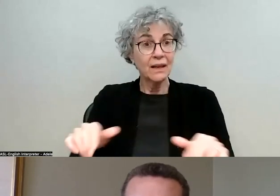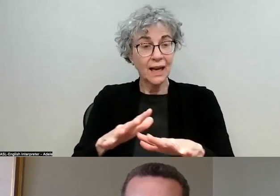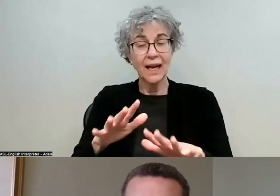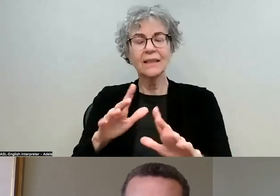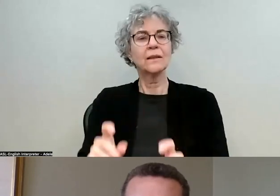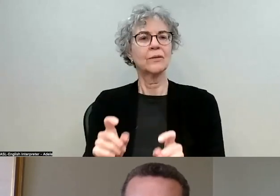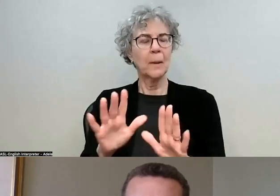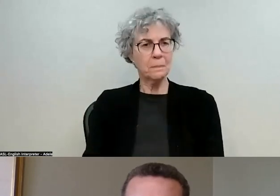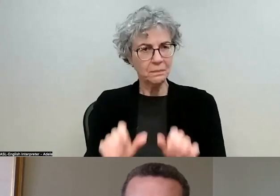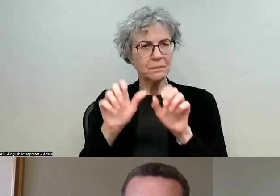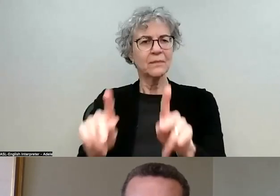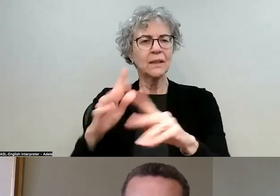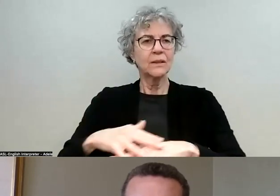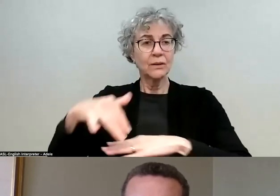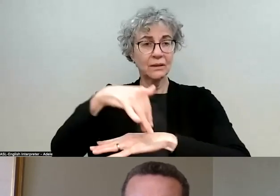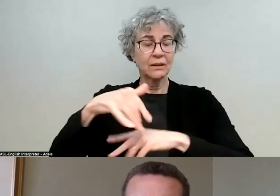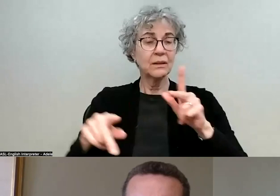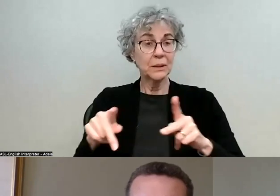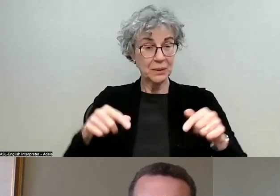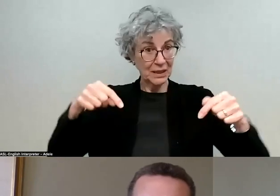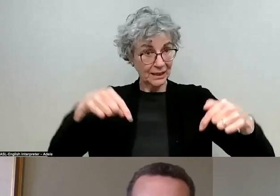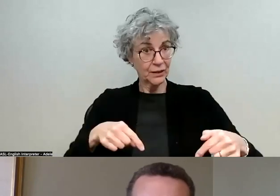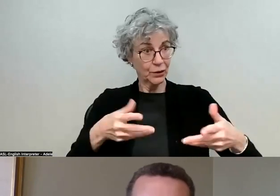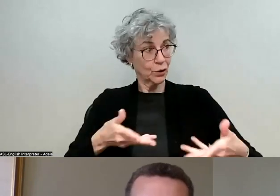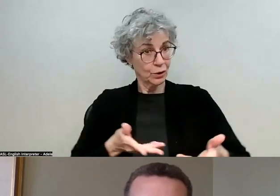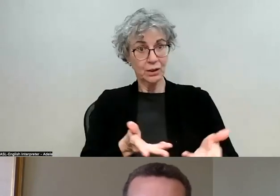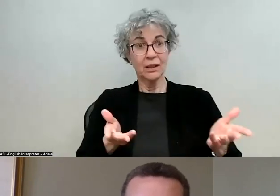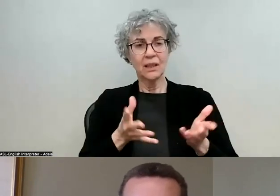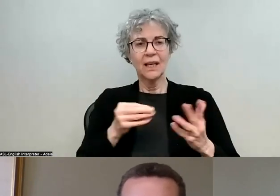here and around the world.